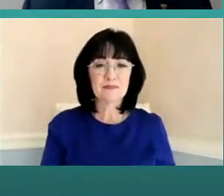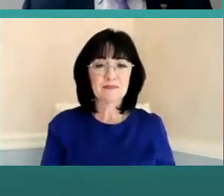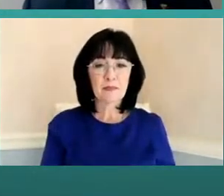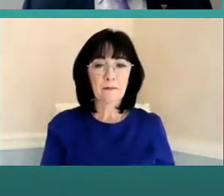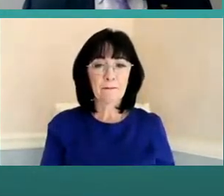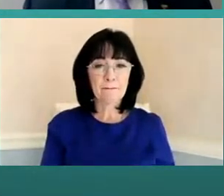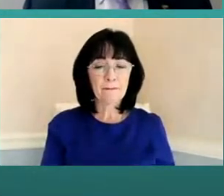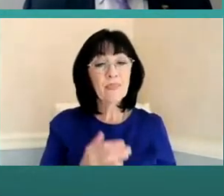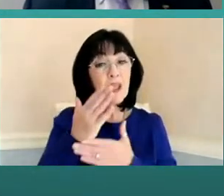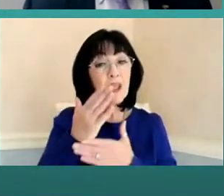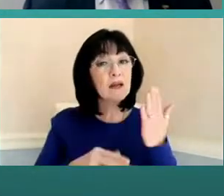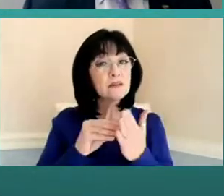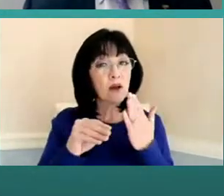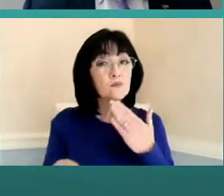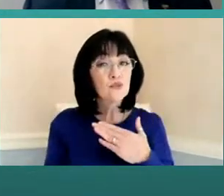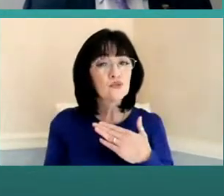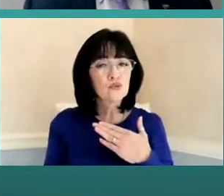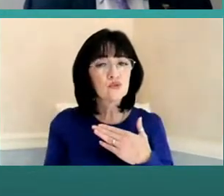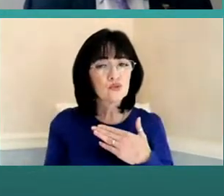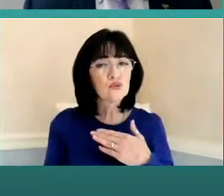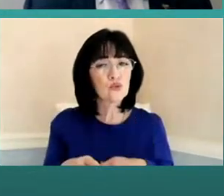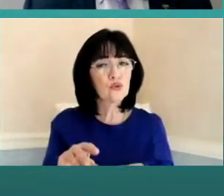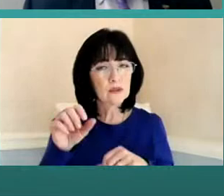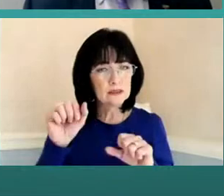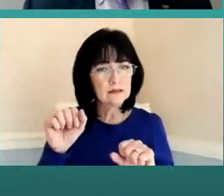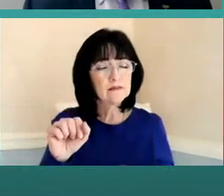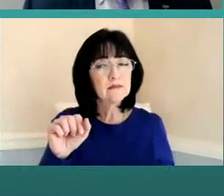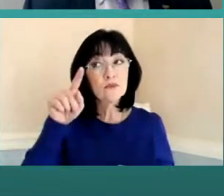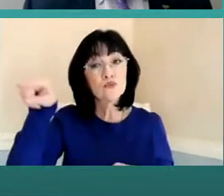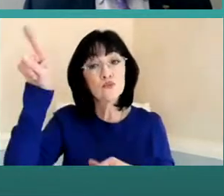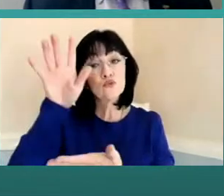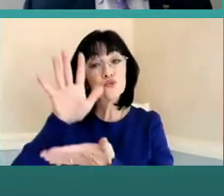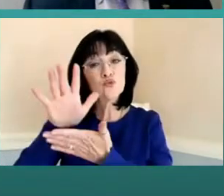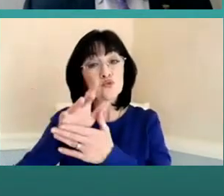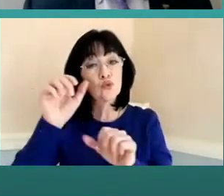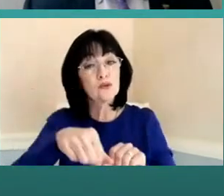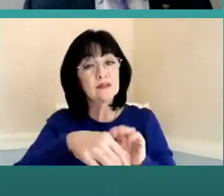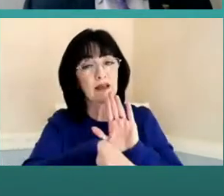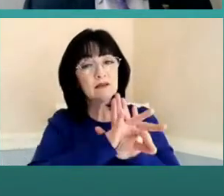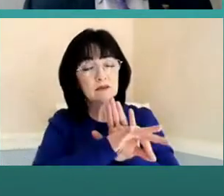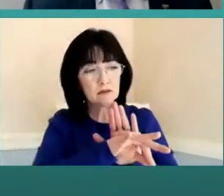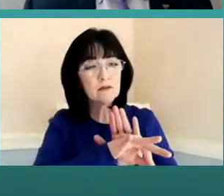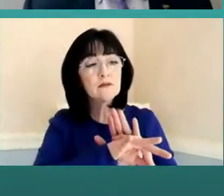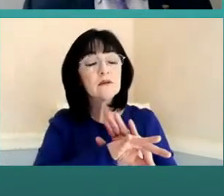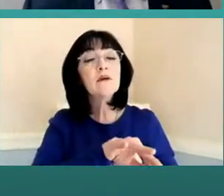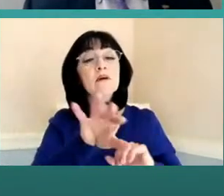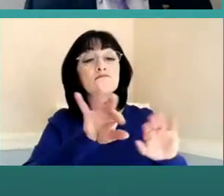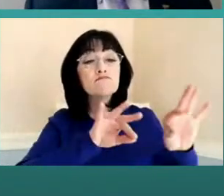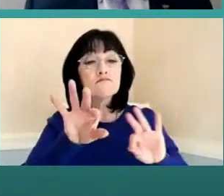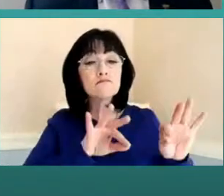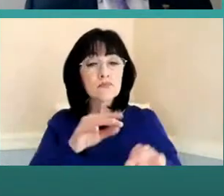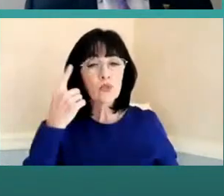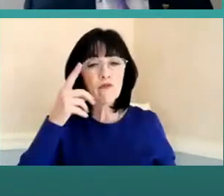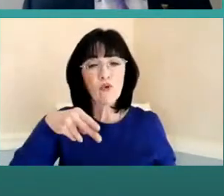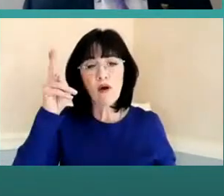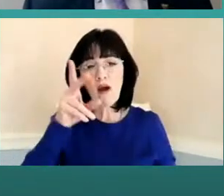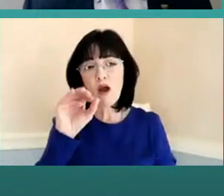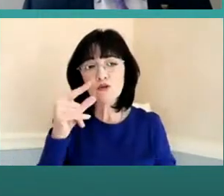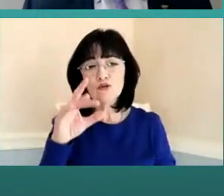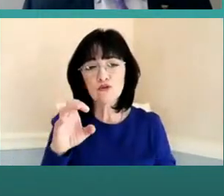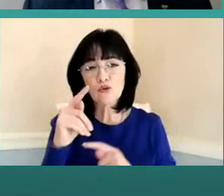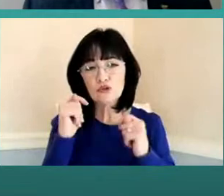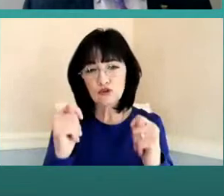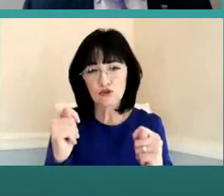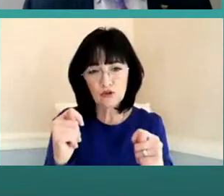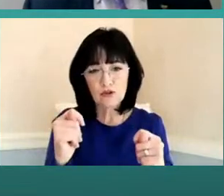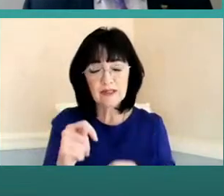Some students will also be selected by their schools to participate in high-dosage tutoring, meaning frequent and consistent data-driven